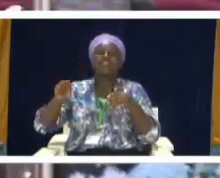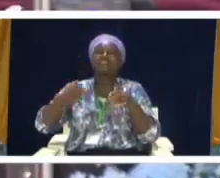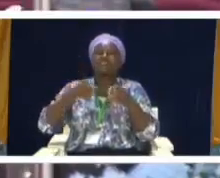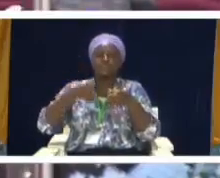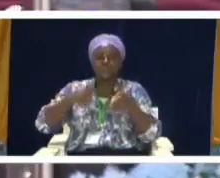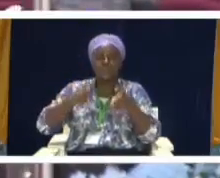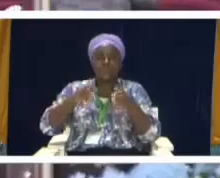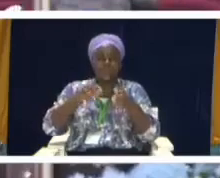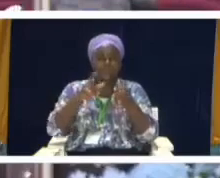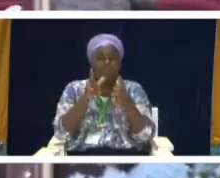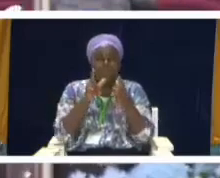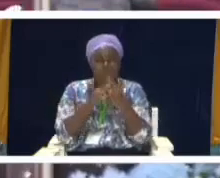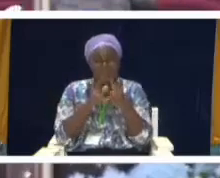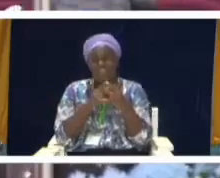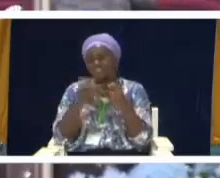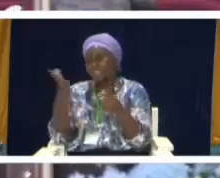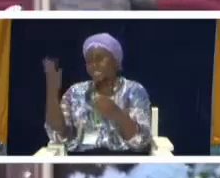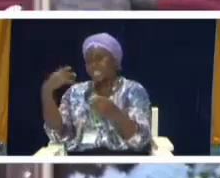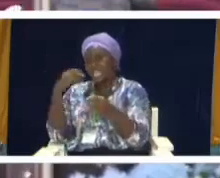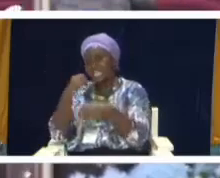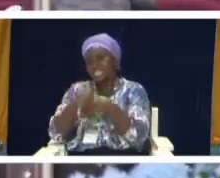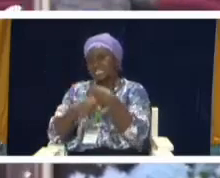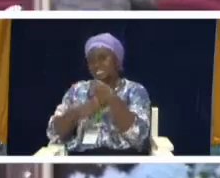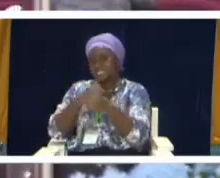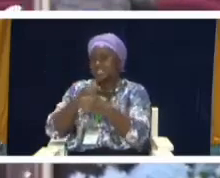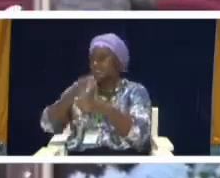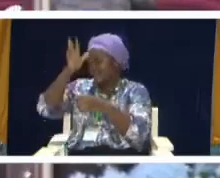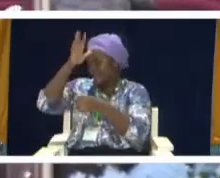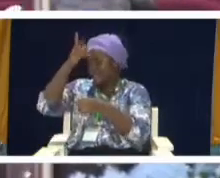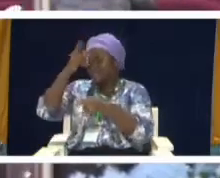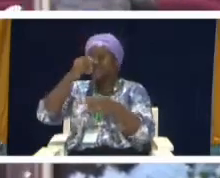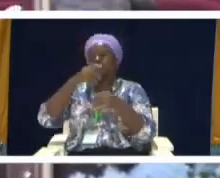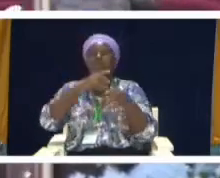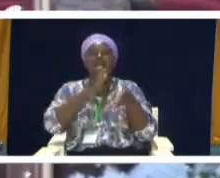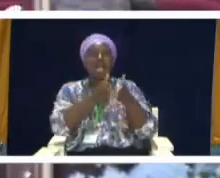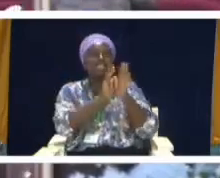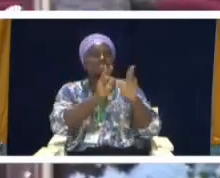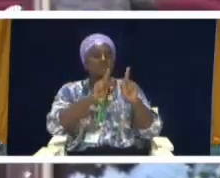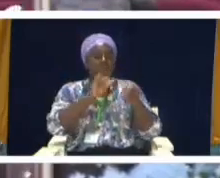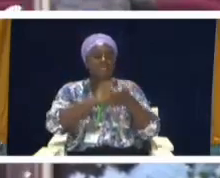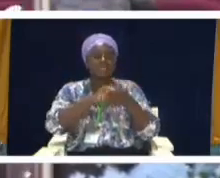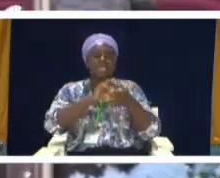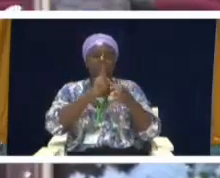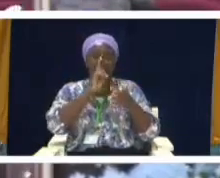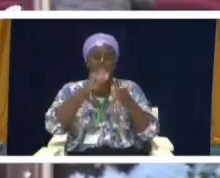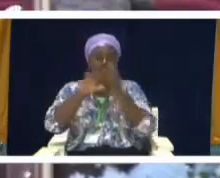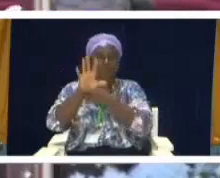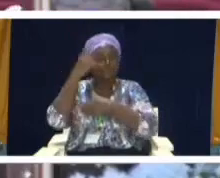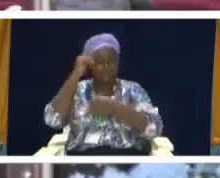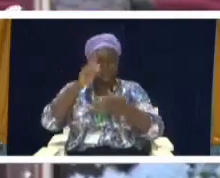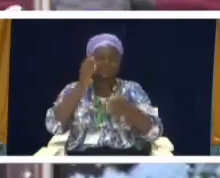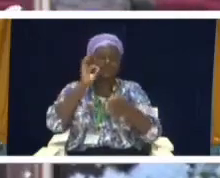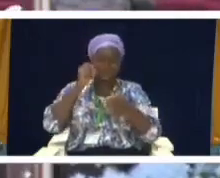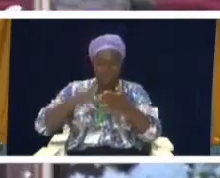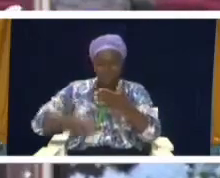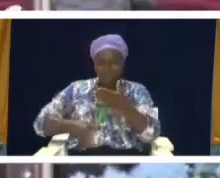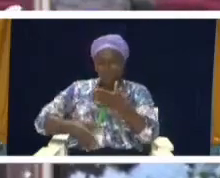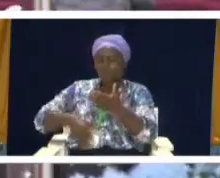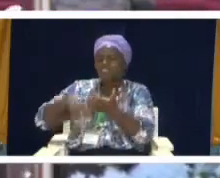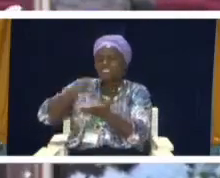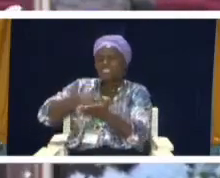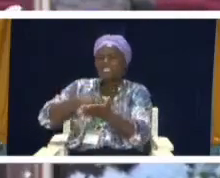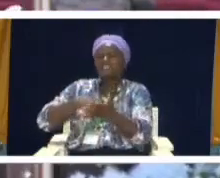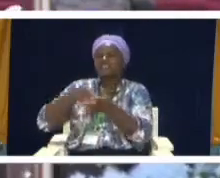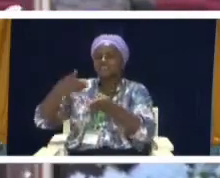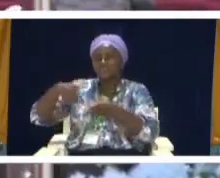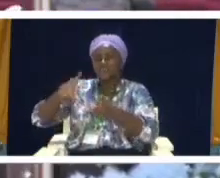Gio asked those looking for the fruit of the womb to step out for prayers. While she was in Malaysia,